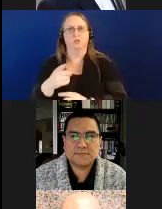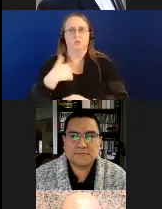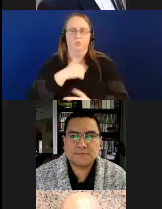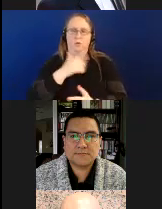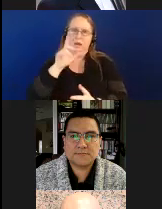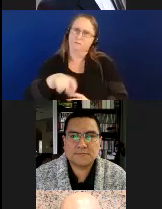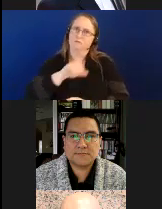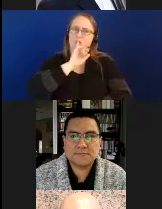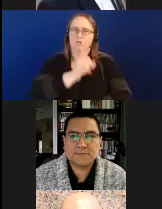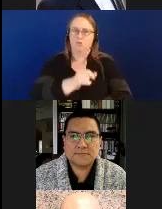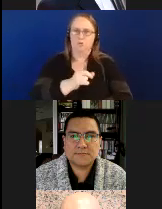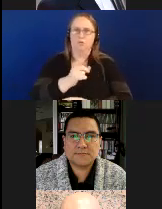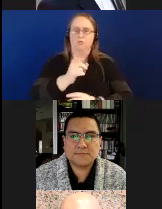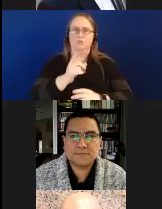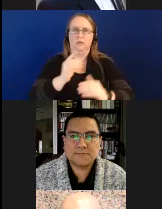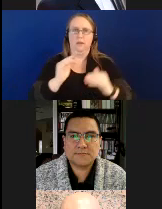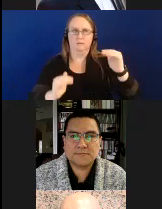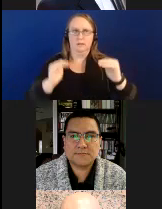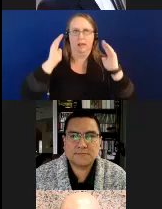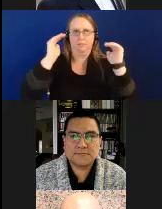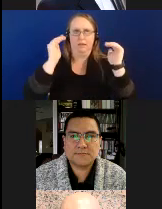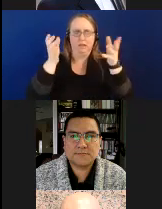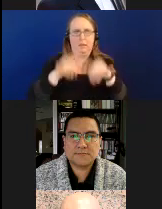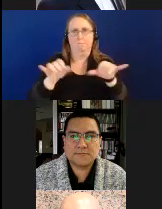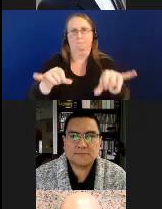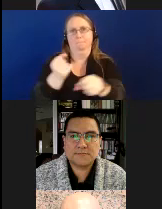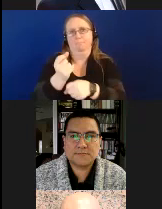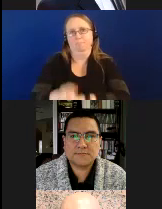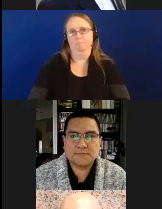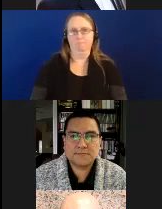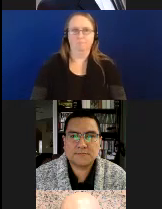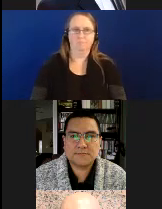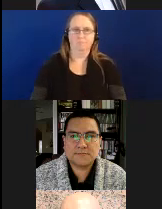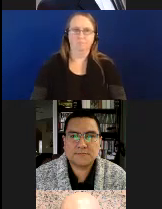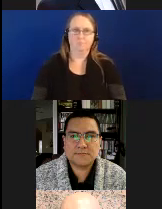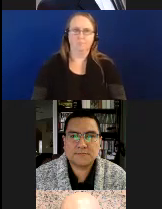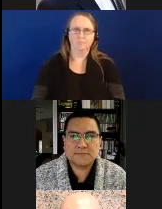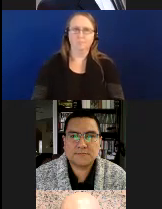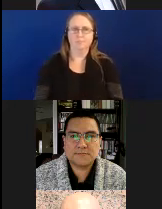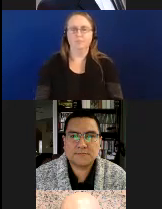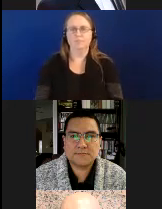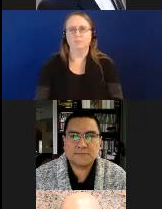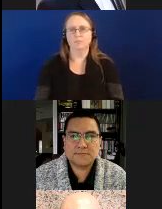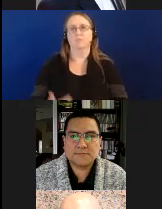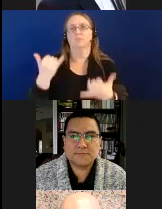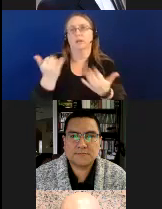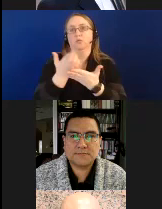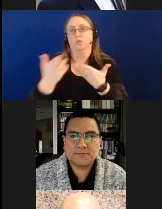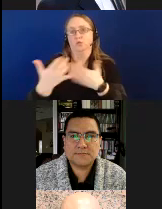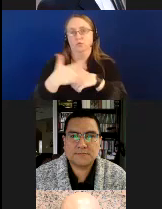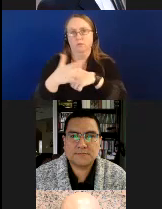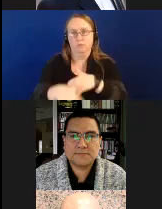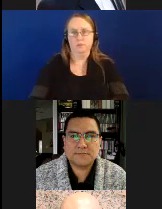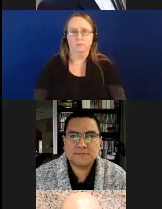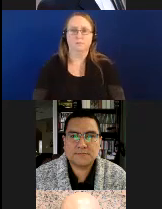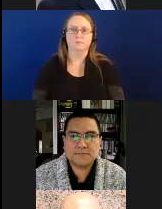sure that we're keeping the expectations the same year after year. All right, let me go into then resources that are available. So we